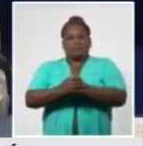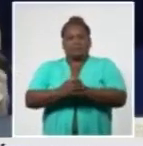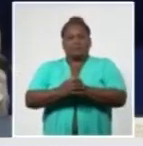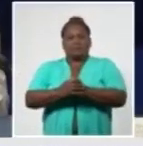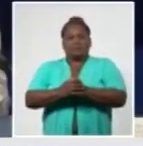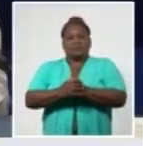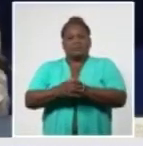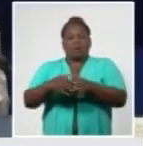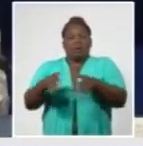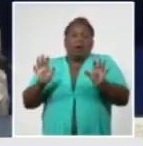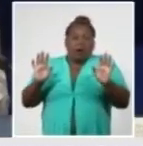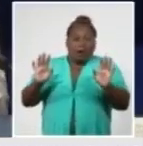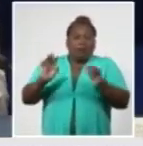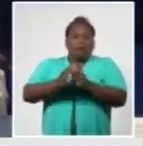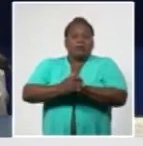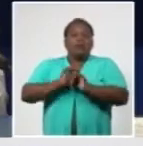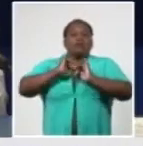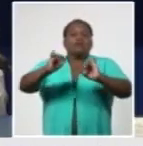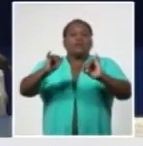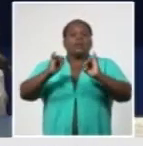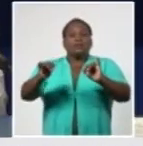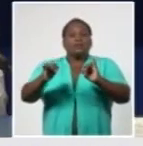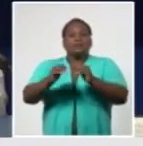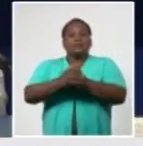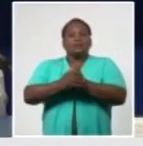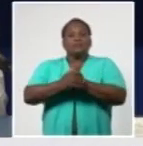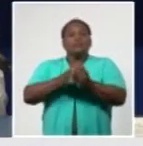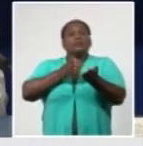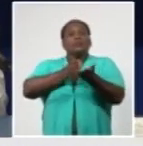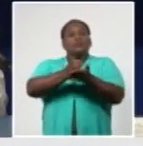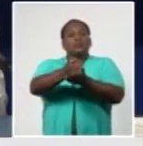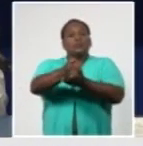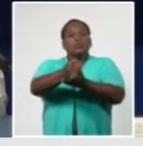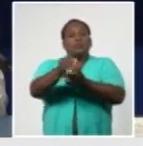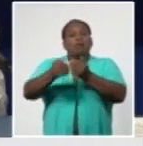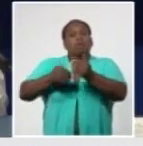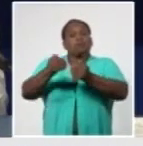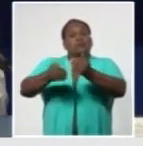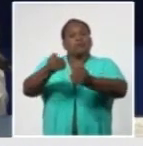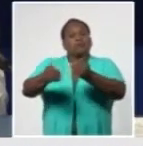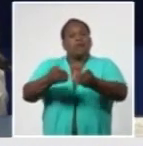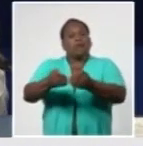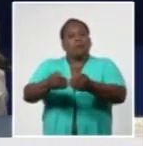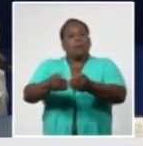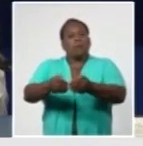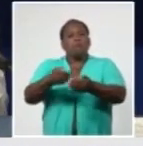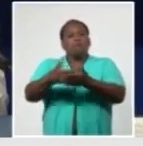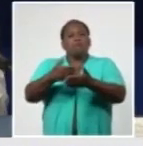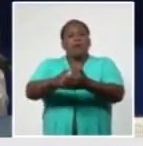over the last 15 days, and some of them even more than a month